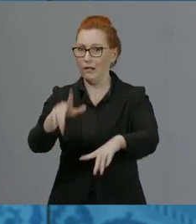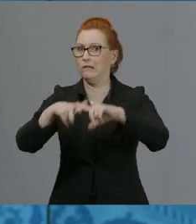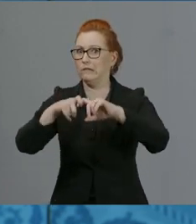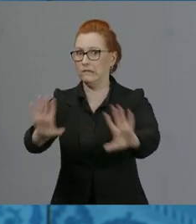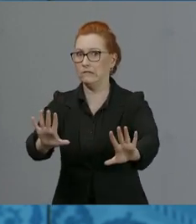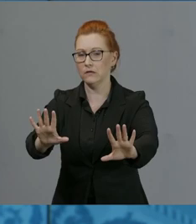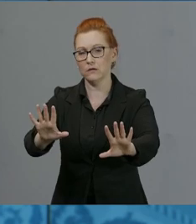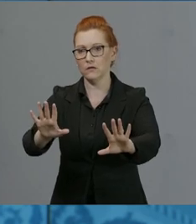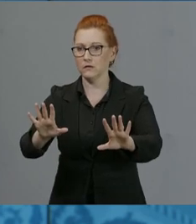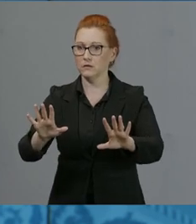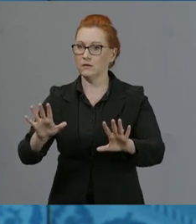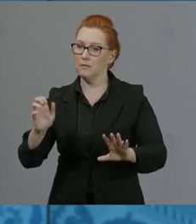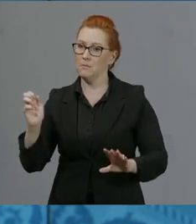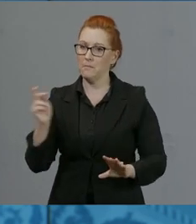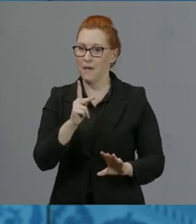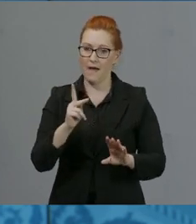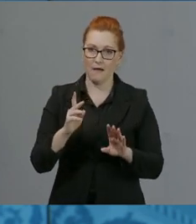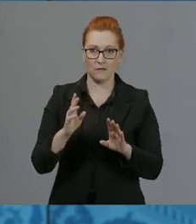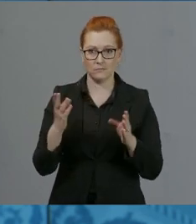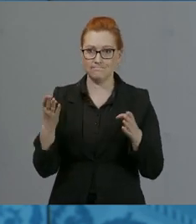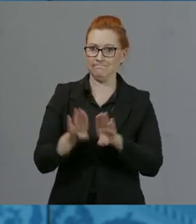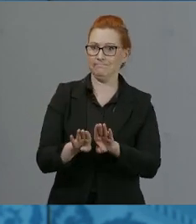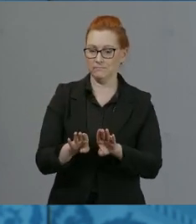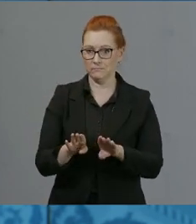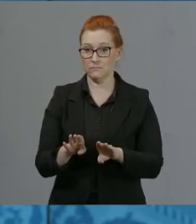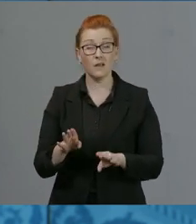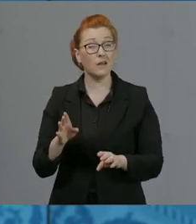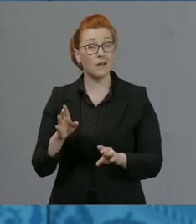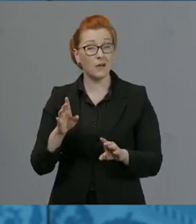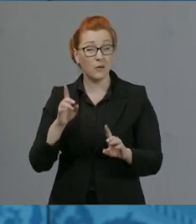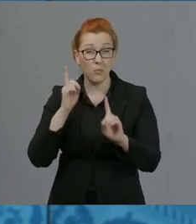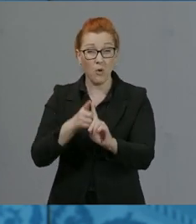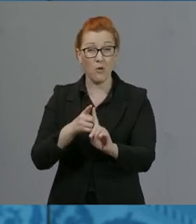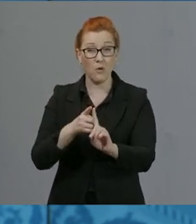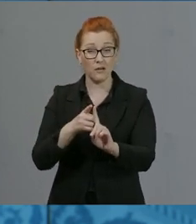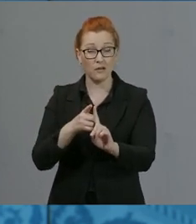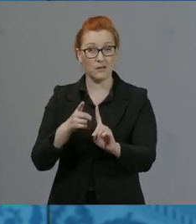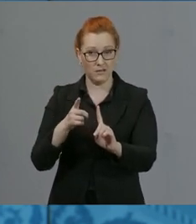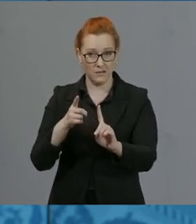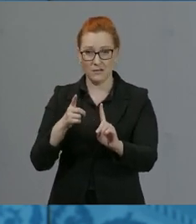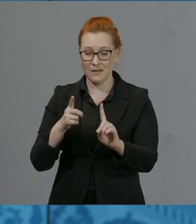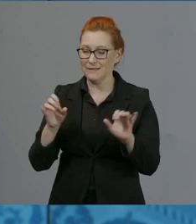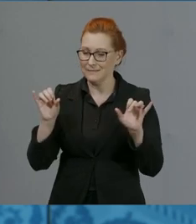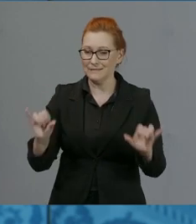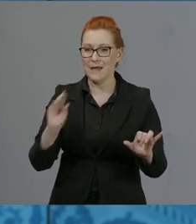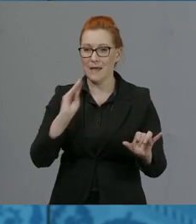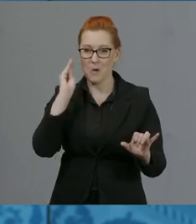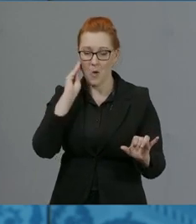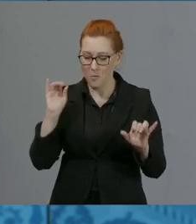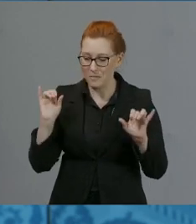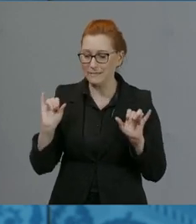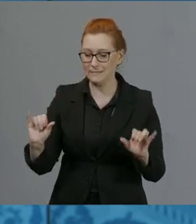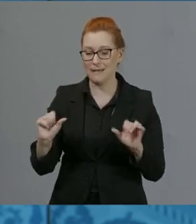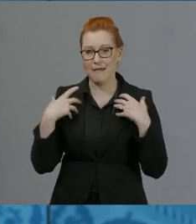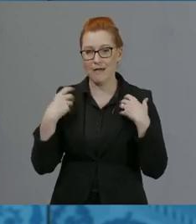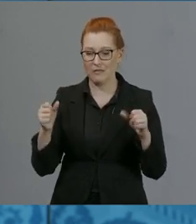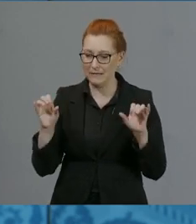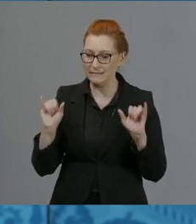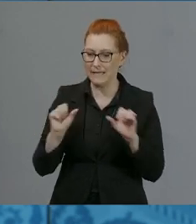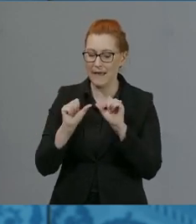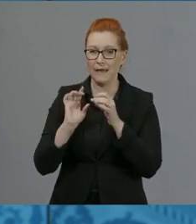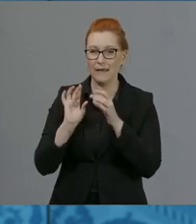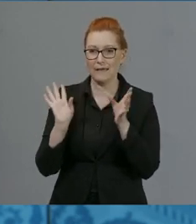the entire time has been stay home, stay healthy, stay connected. So if you wanted to go for a run or a walk or go